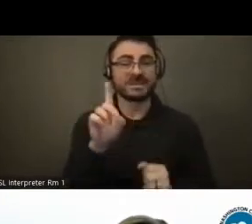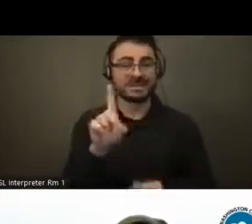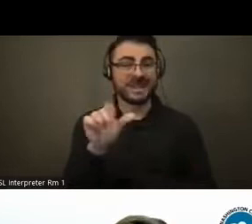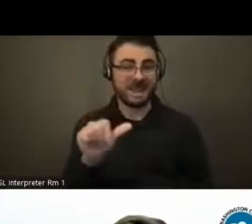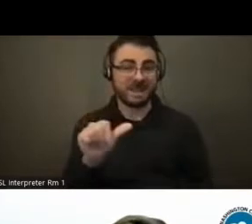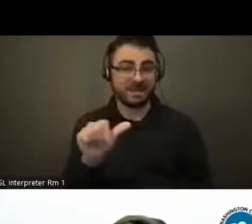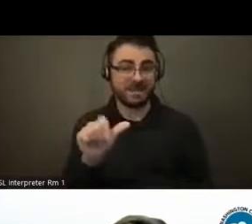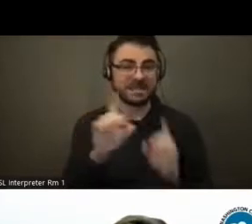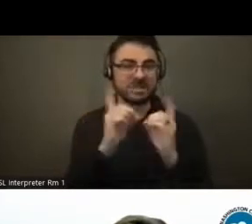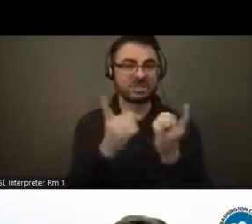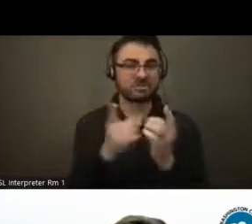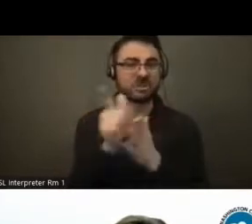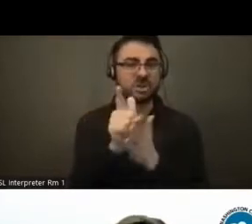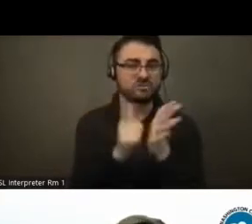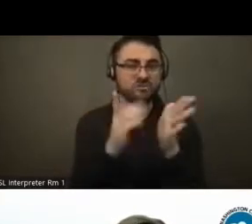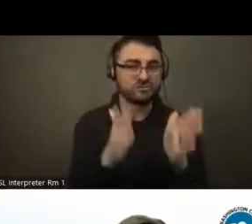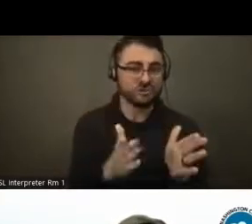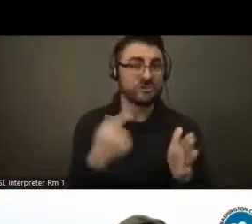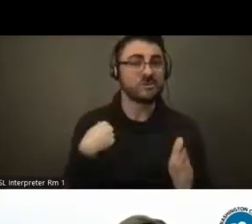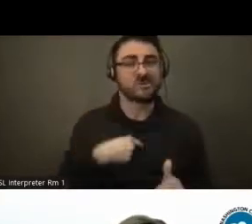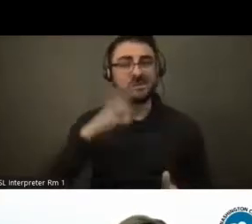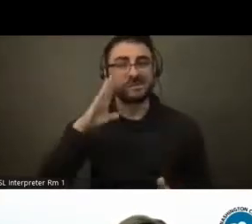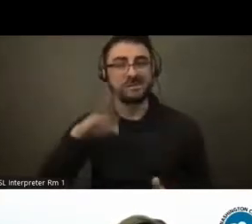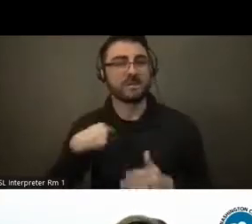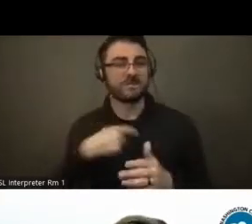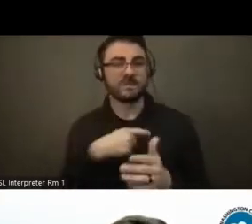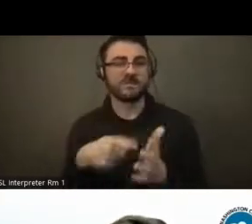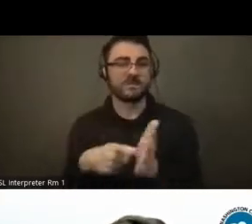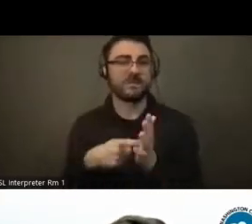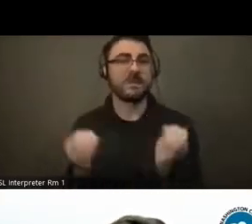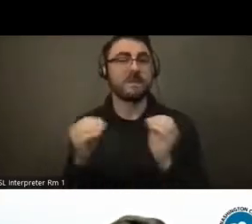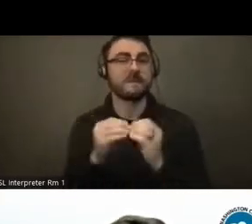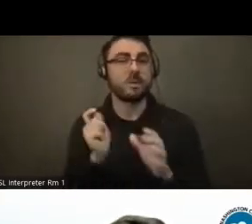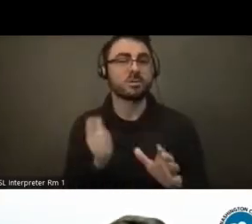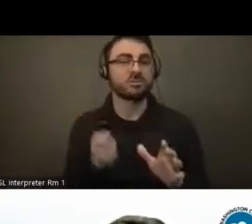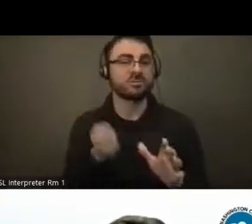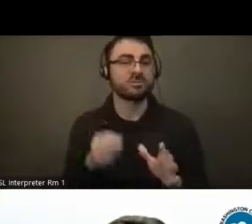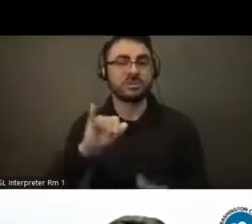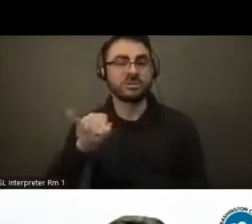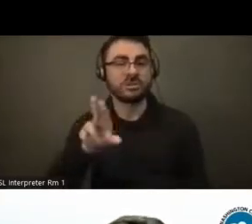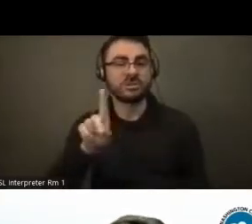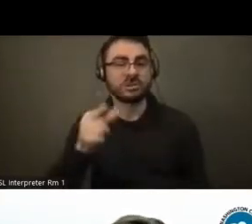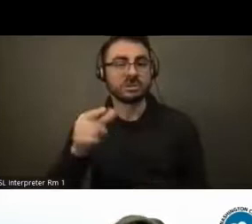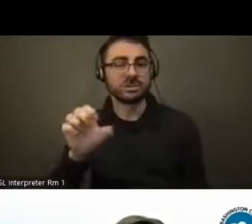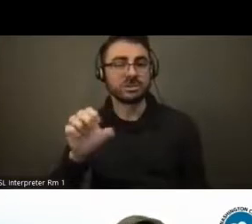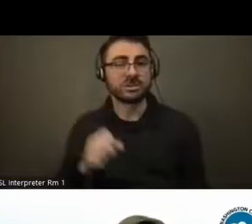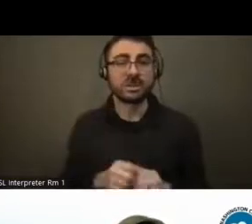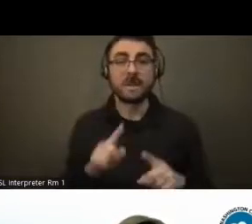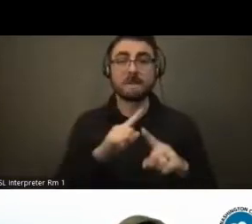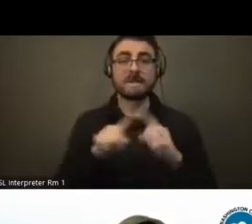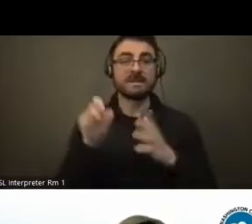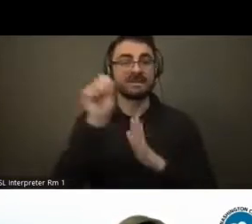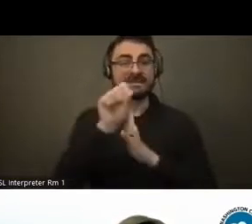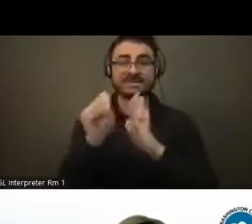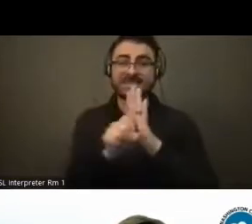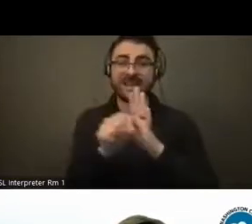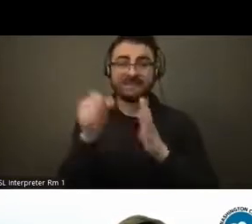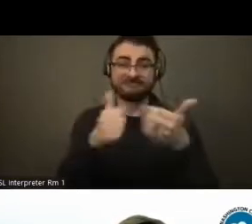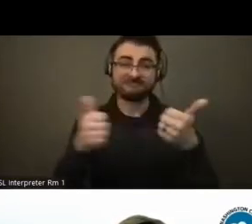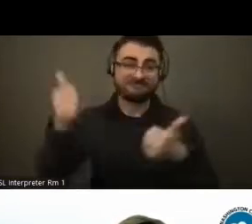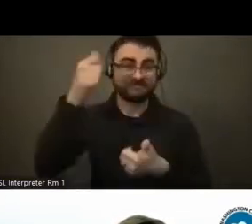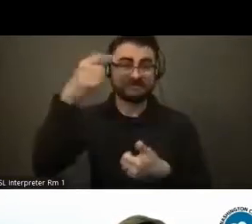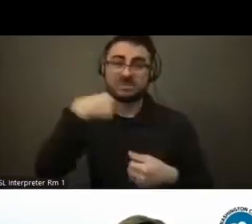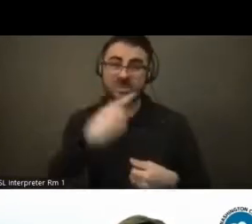judges. But the state legislature told the county about 4 years ago, you don't get any more